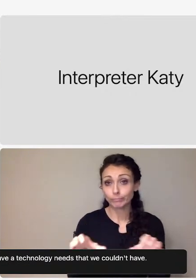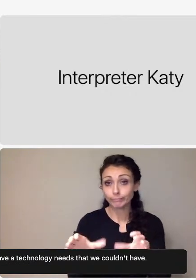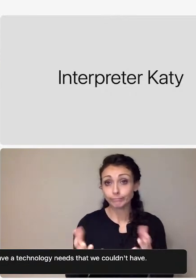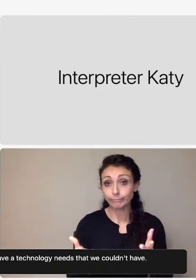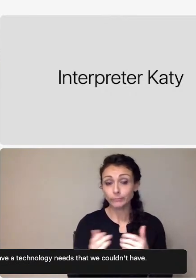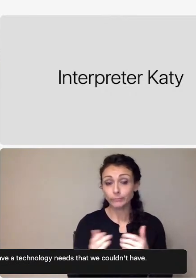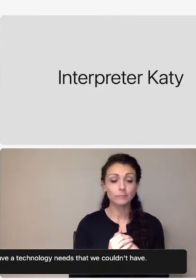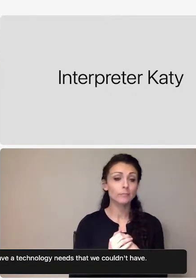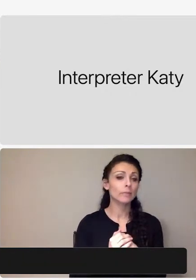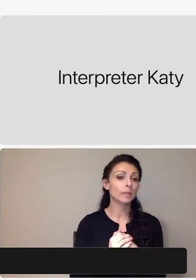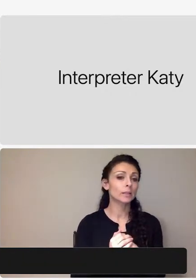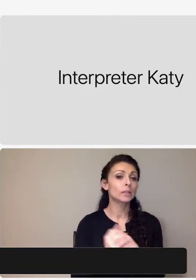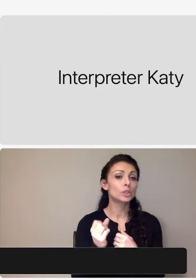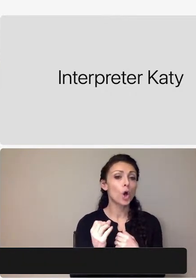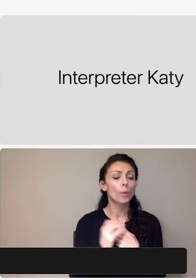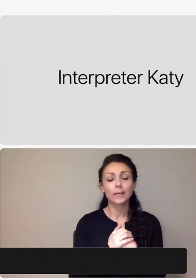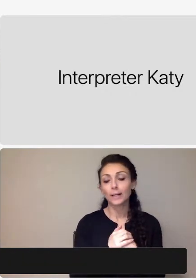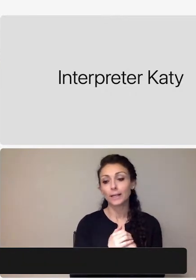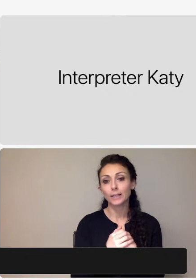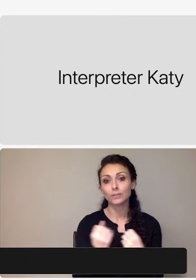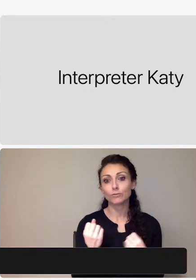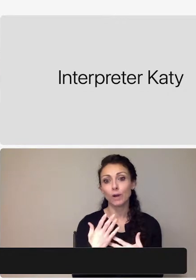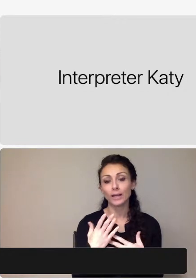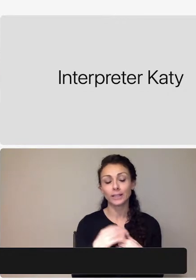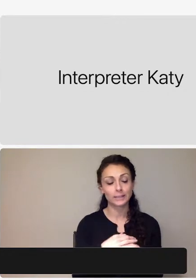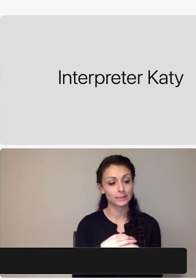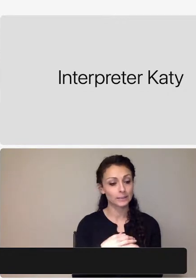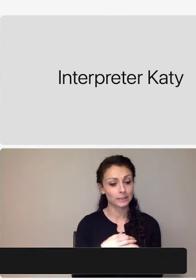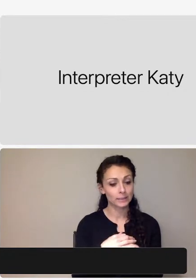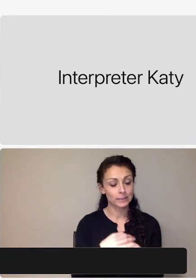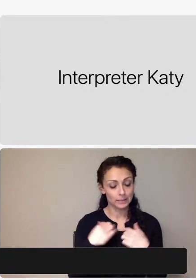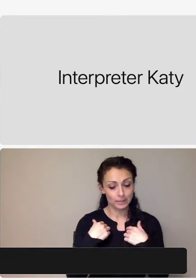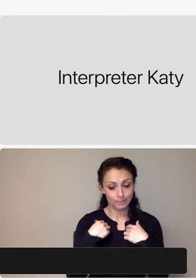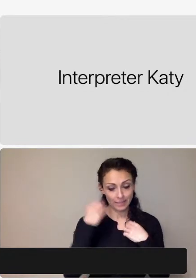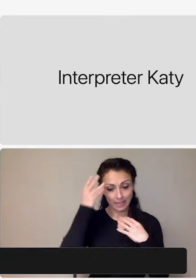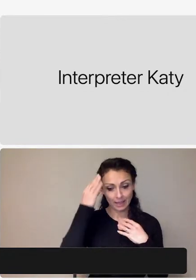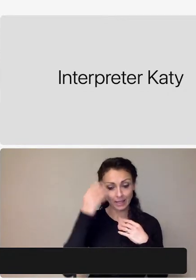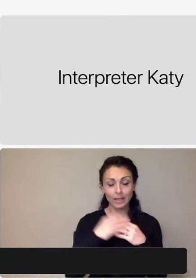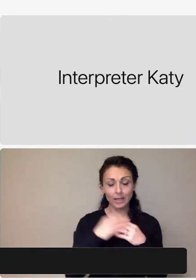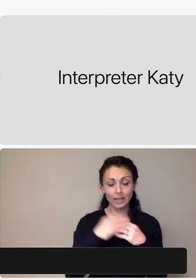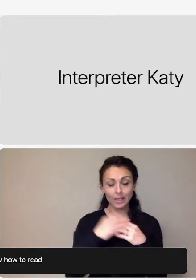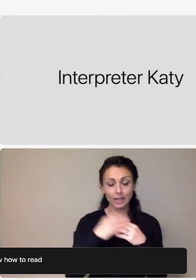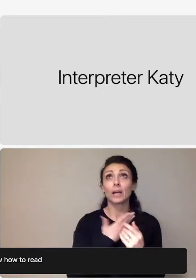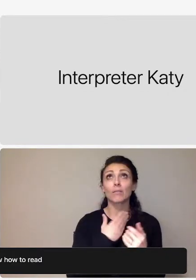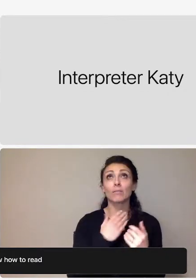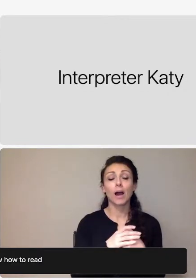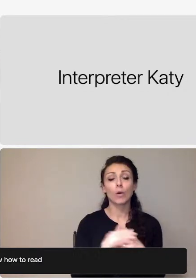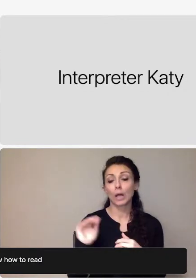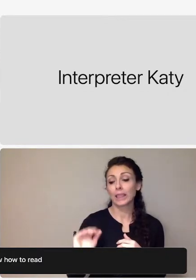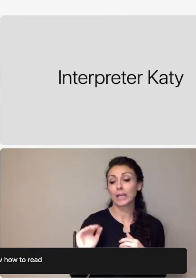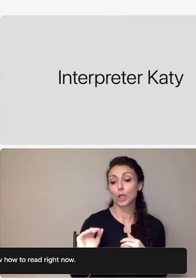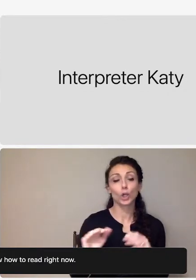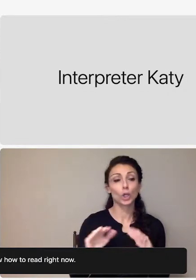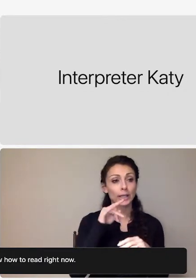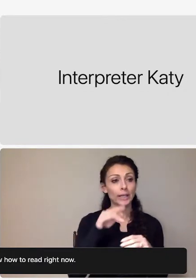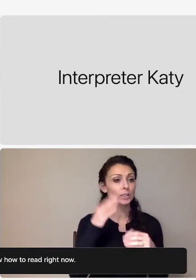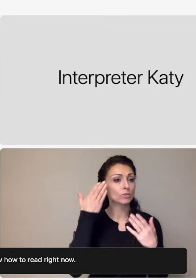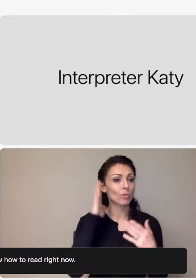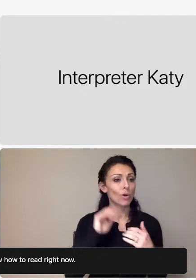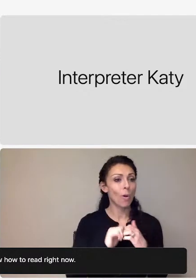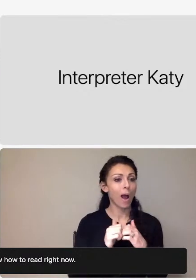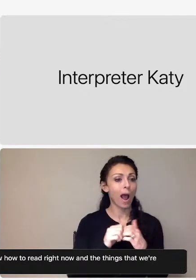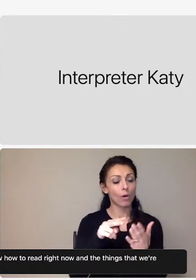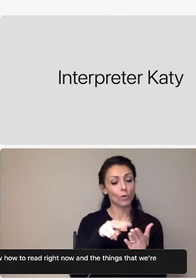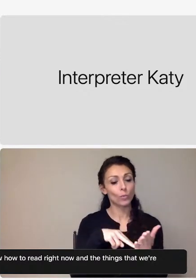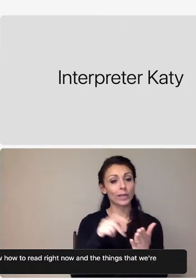which it's frightening to me to think about how many of our little kids don't know how to read right now and the things that we're going to have to